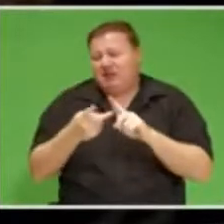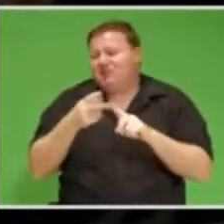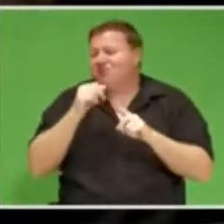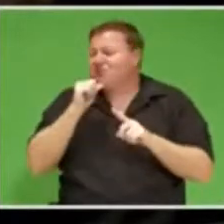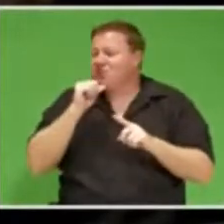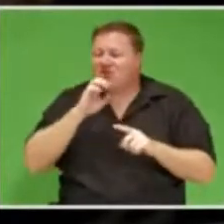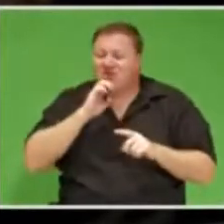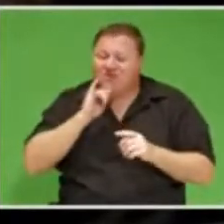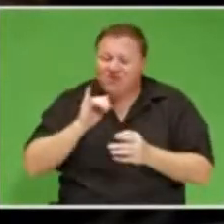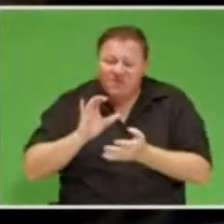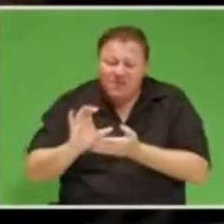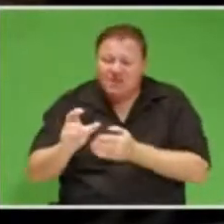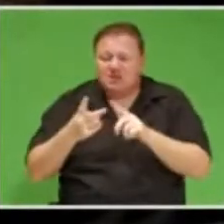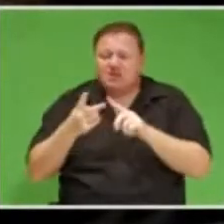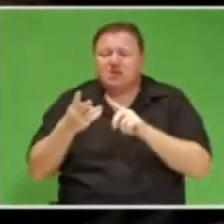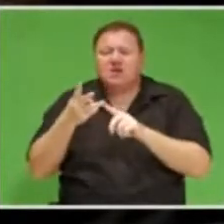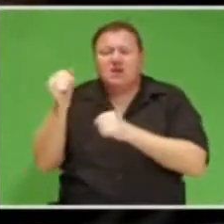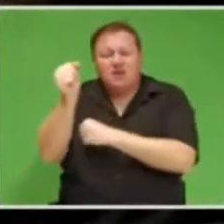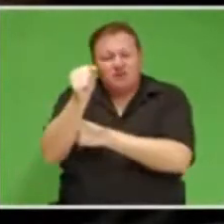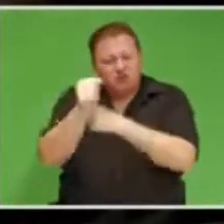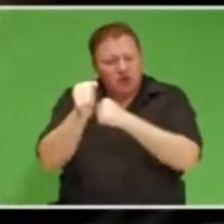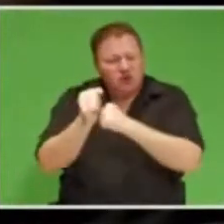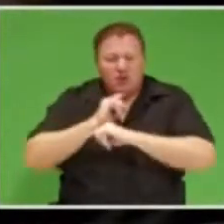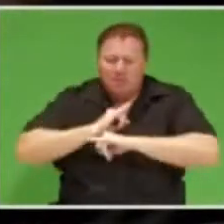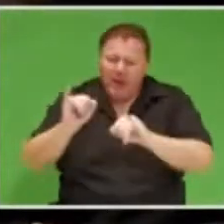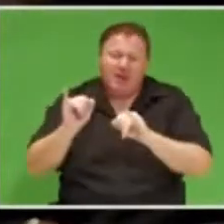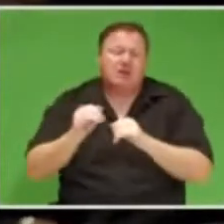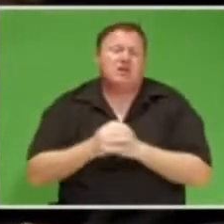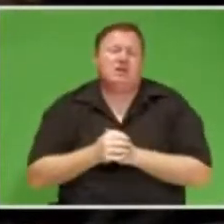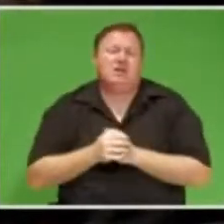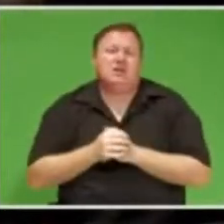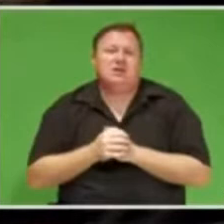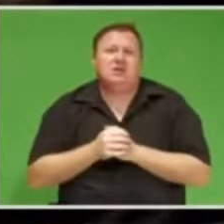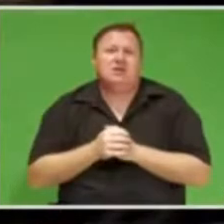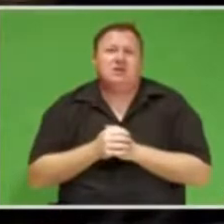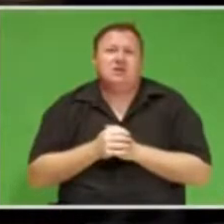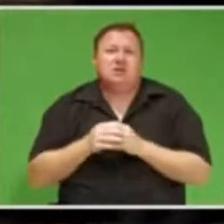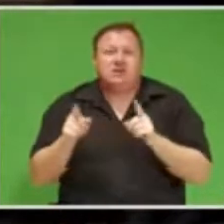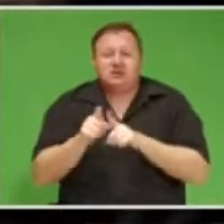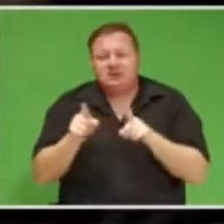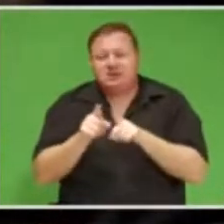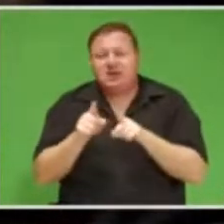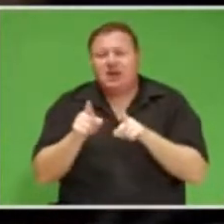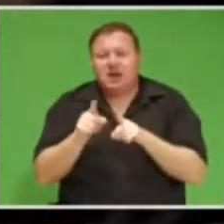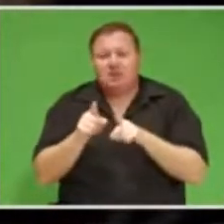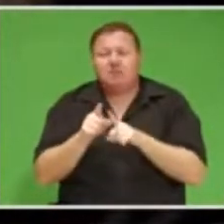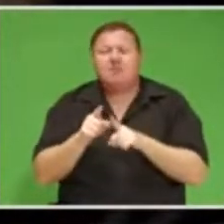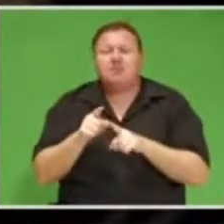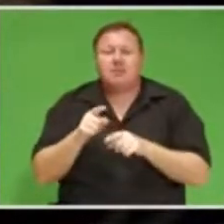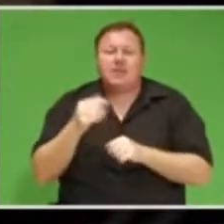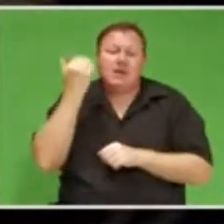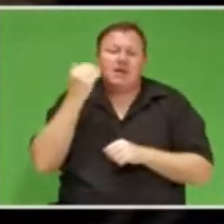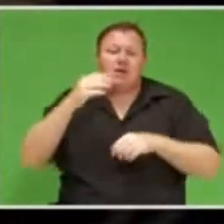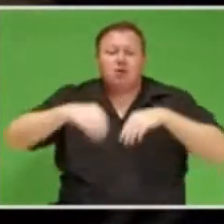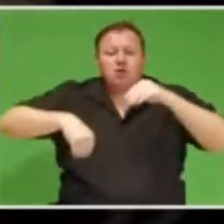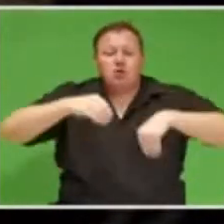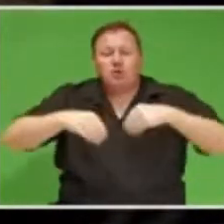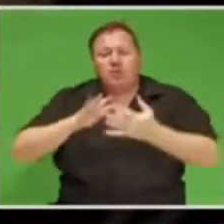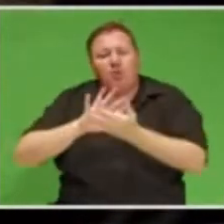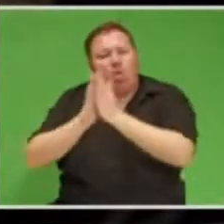underinvestment in infrastructure, and of course, with the effects of state capture and shortage of